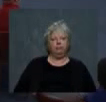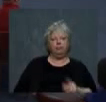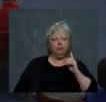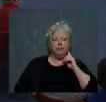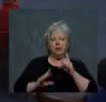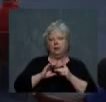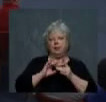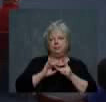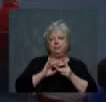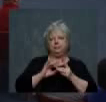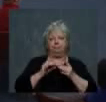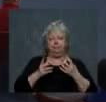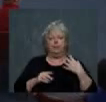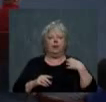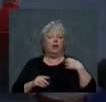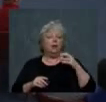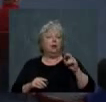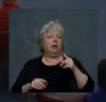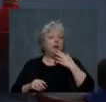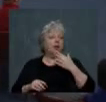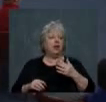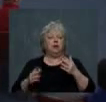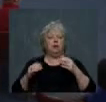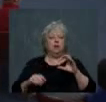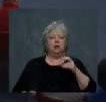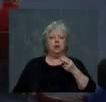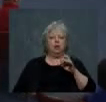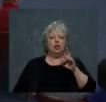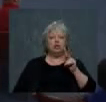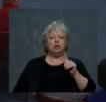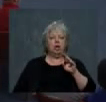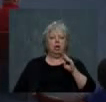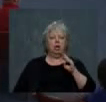Okay, thank you. Chuck Ballmer.